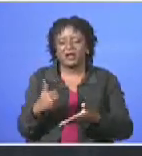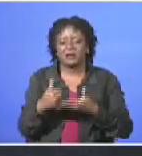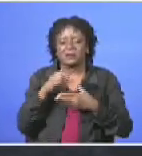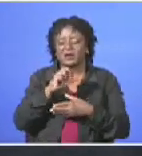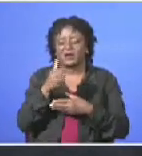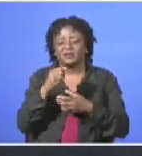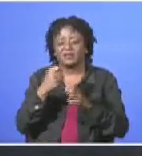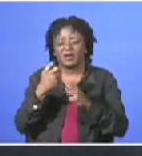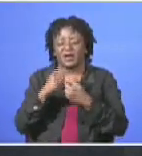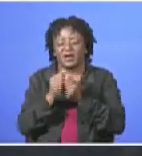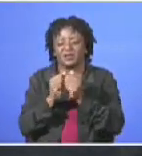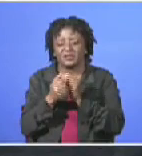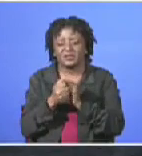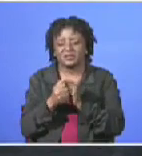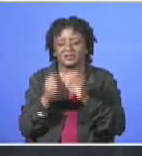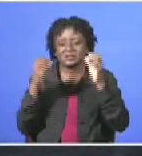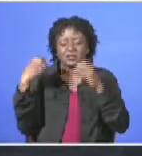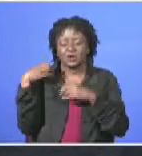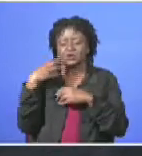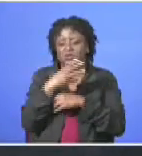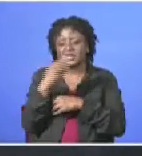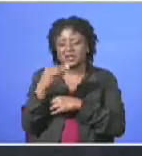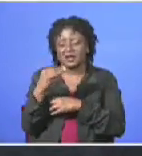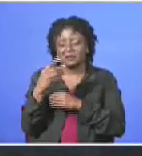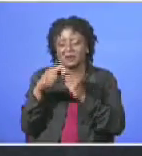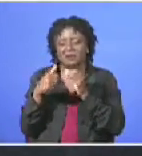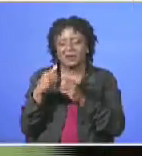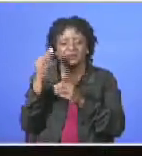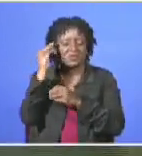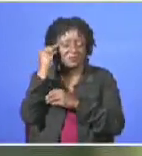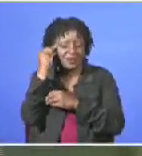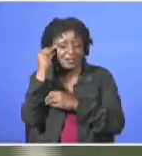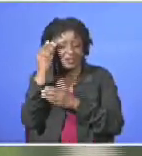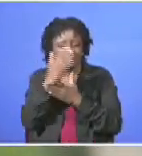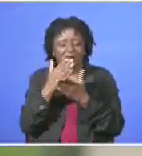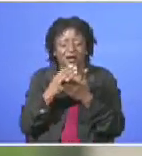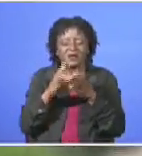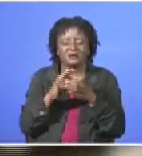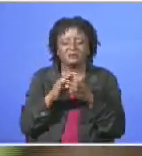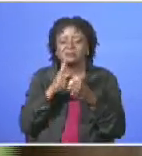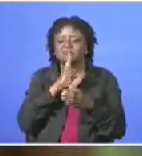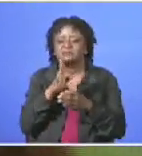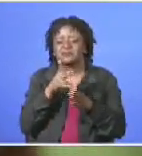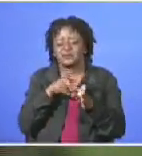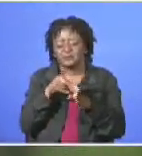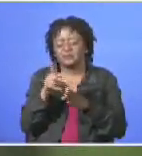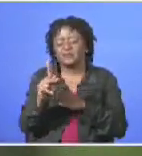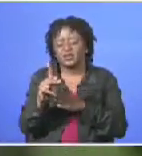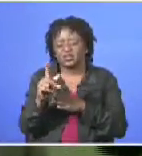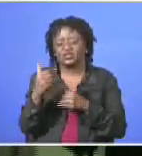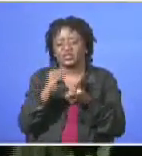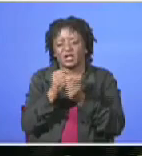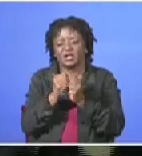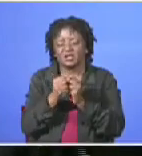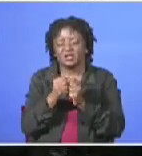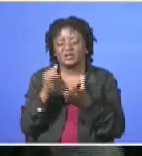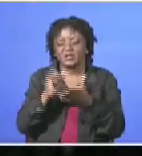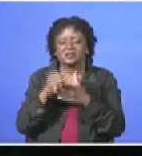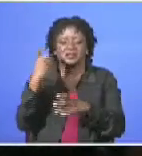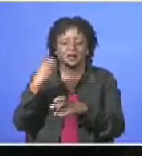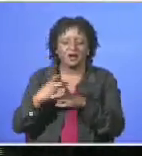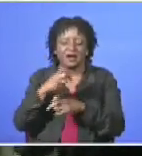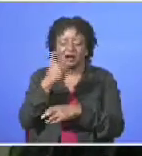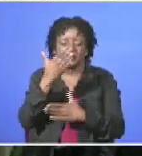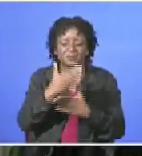about the mental aspect of being a professional athlete, which is the toughest part. So you got to have the total package these